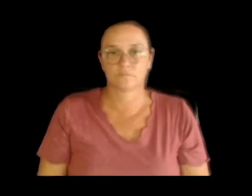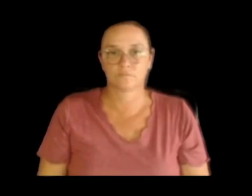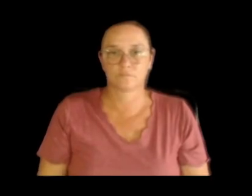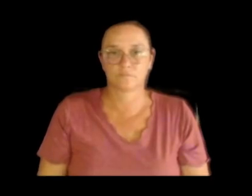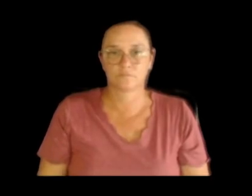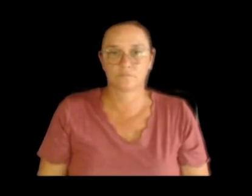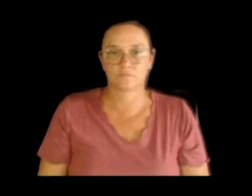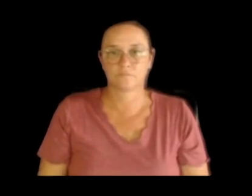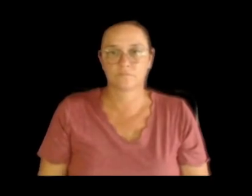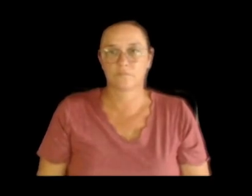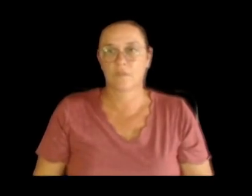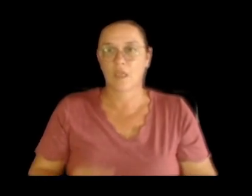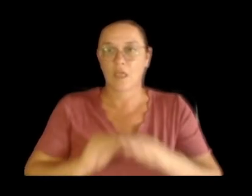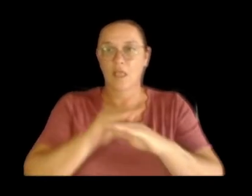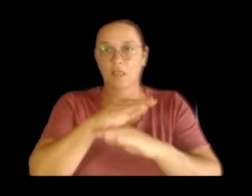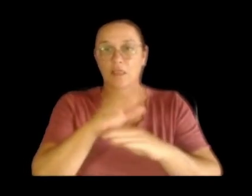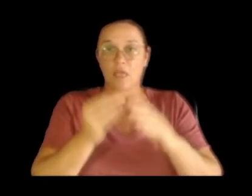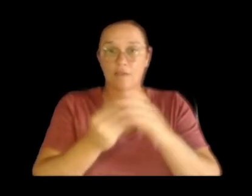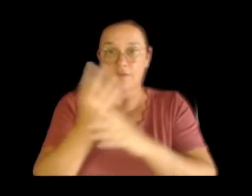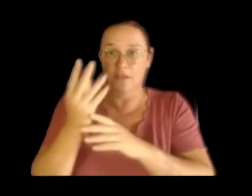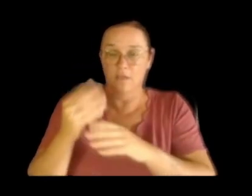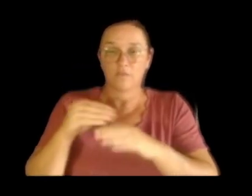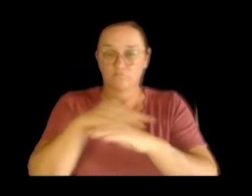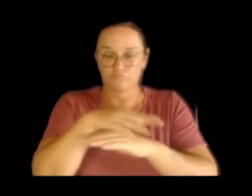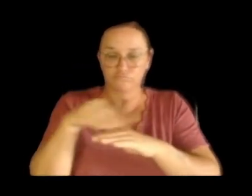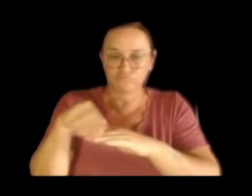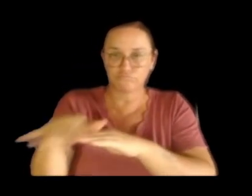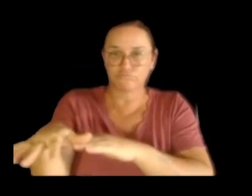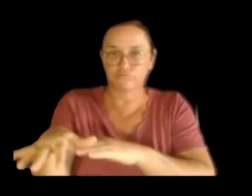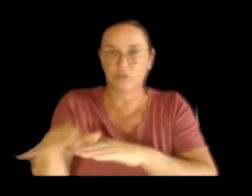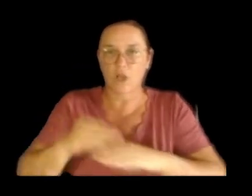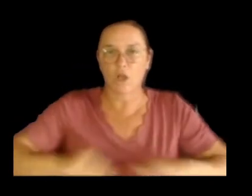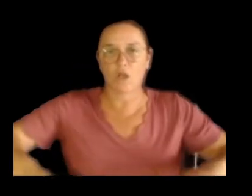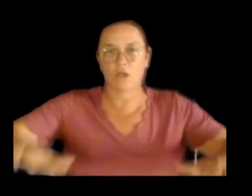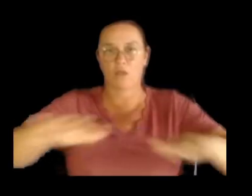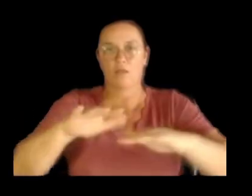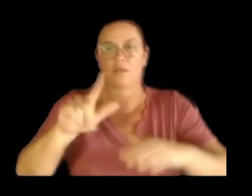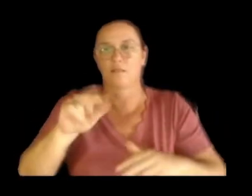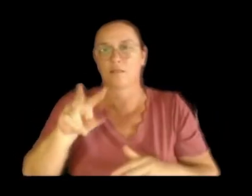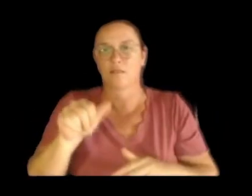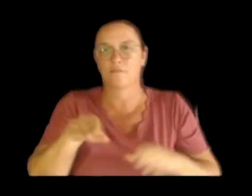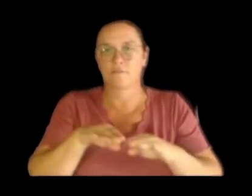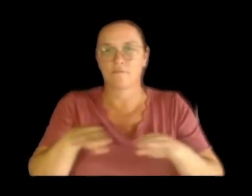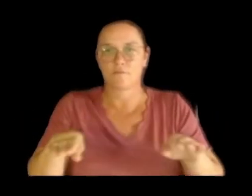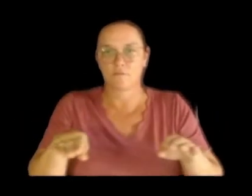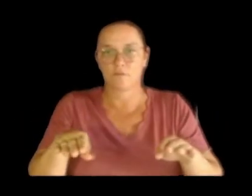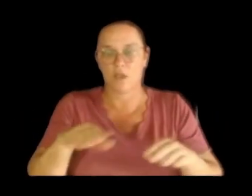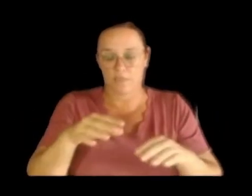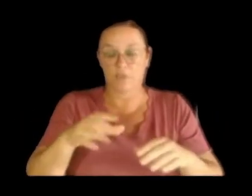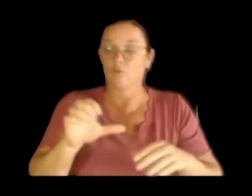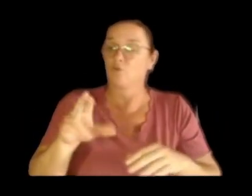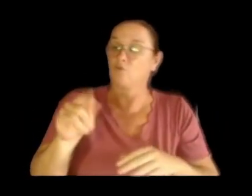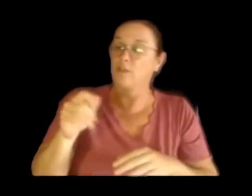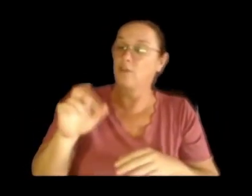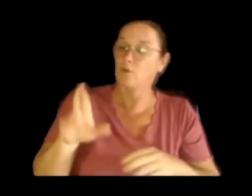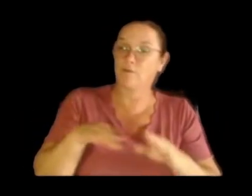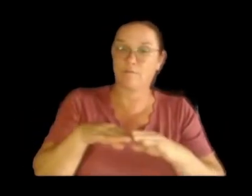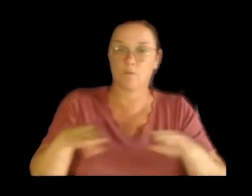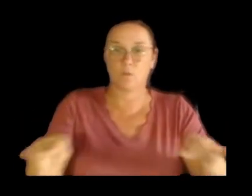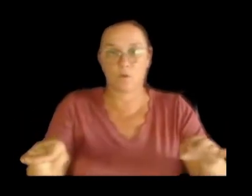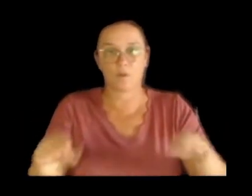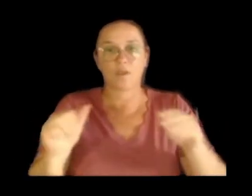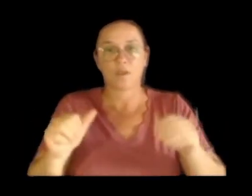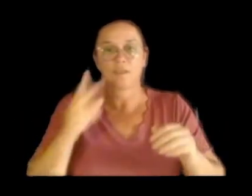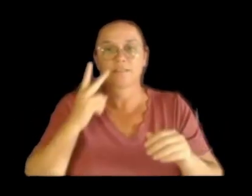Lava flows from both vents traveled across the crater floor. And here you see the two flows and made it all the way across